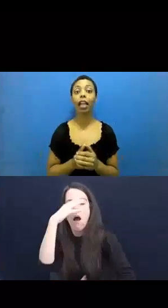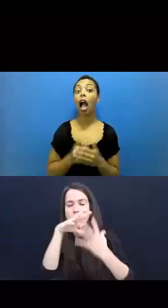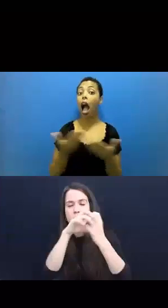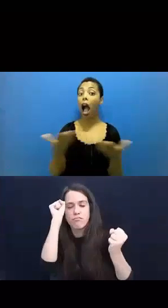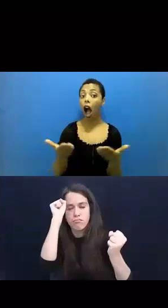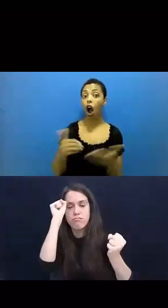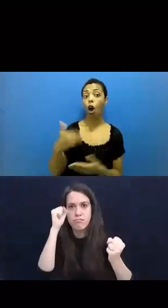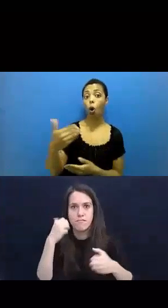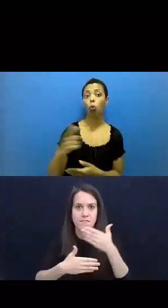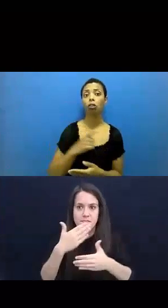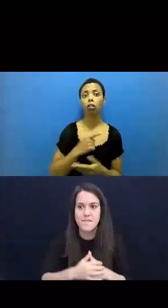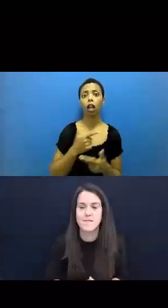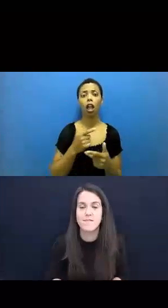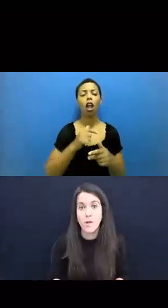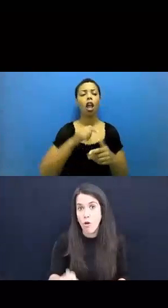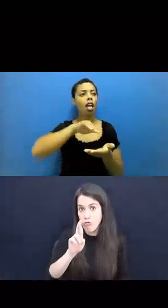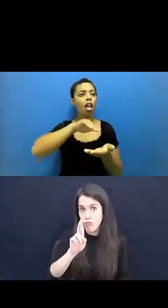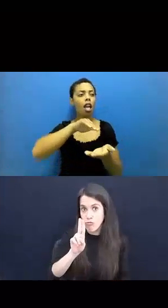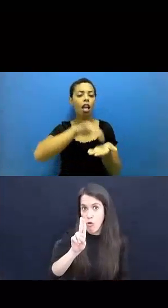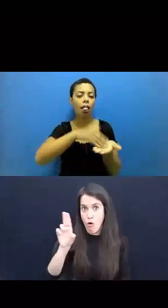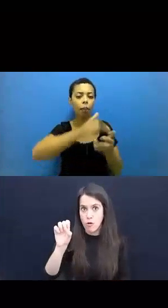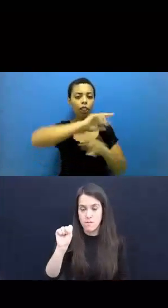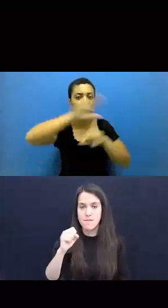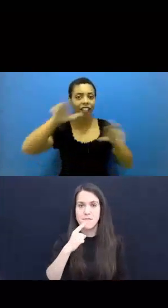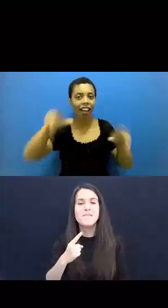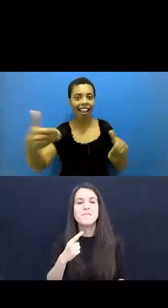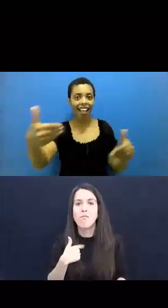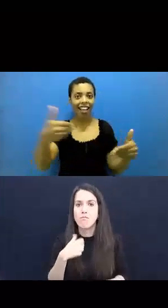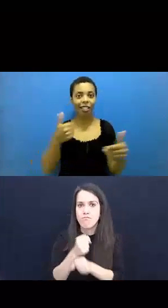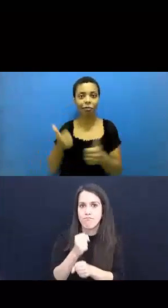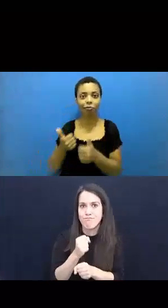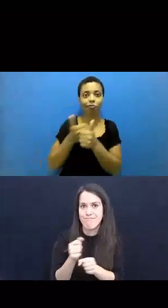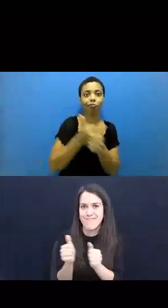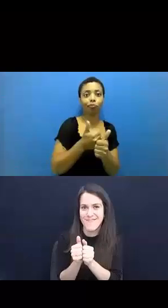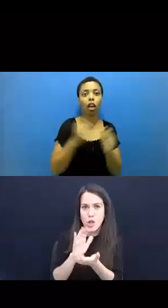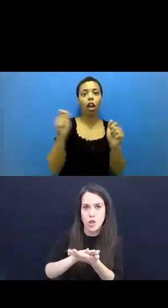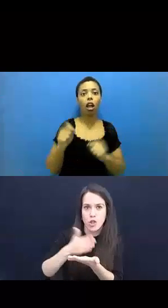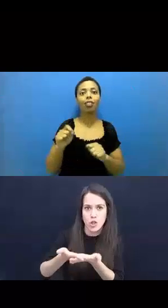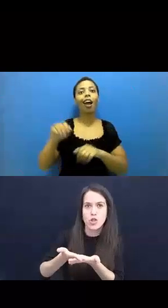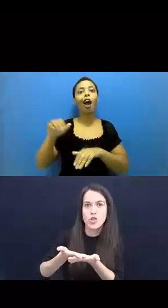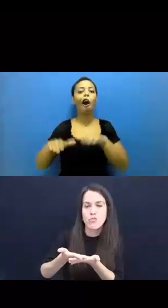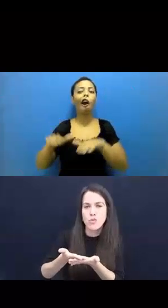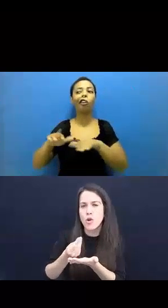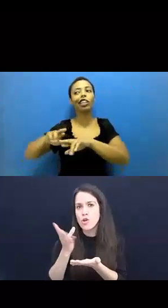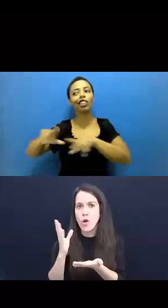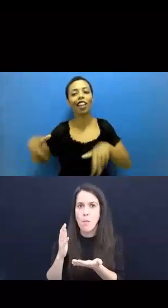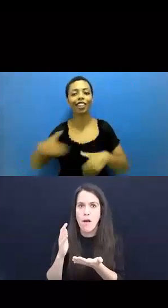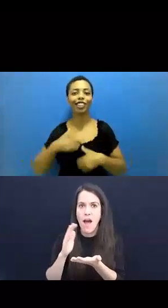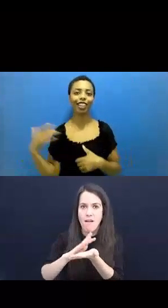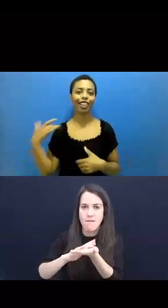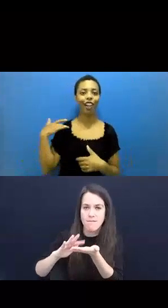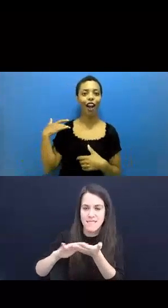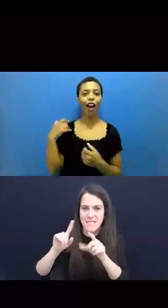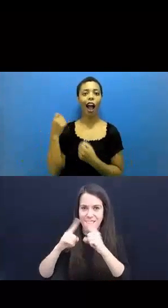different interpreters, they have different ways of touch. Some are very light, some are very